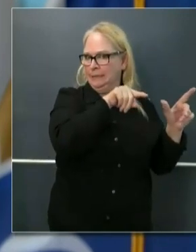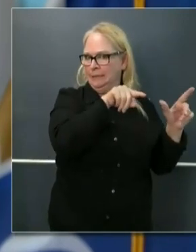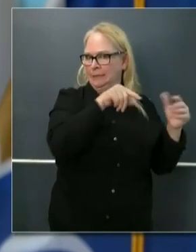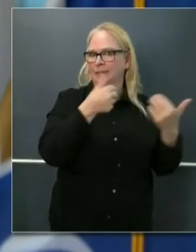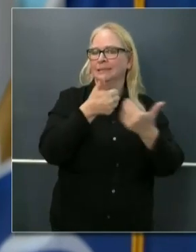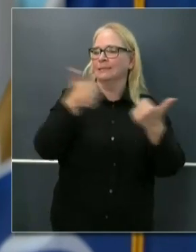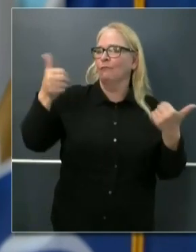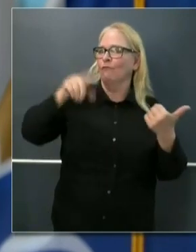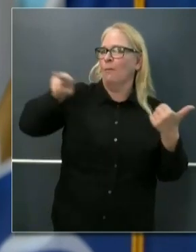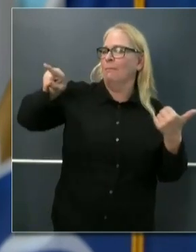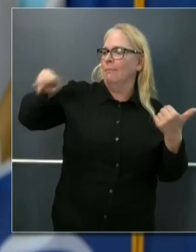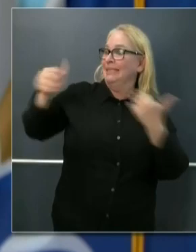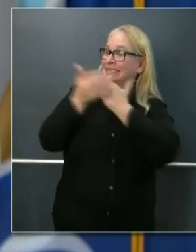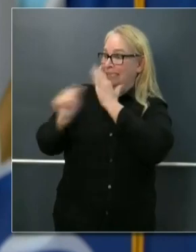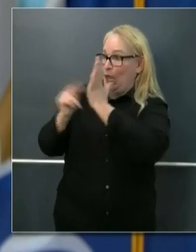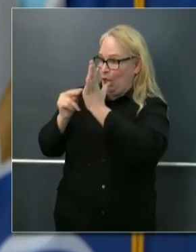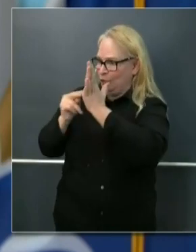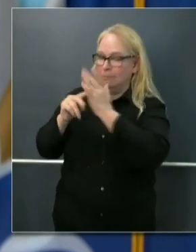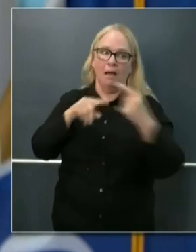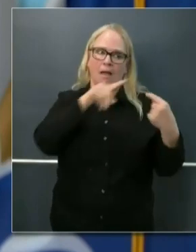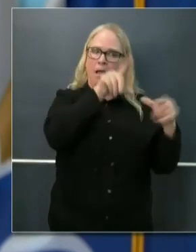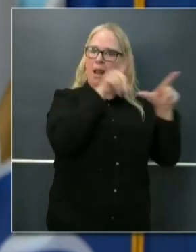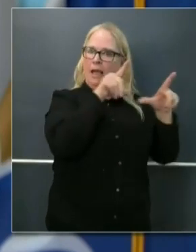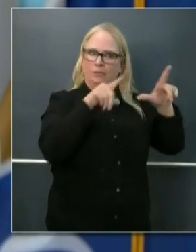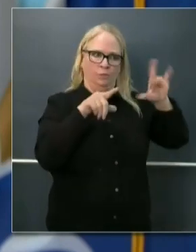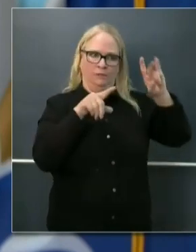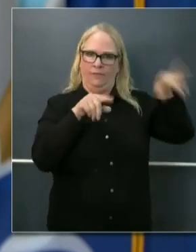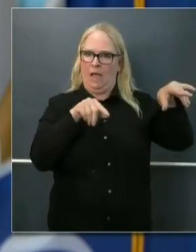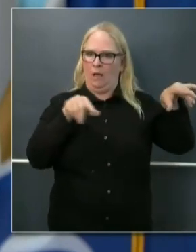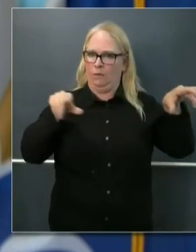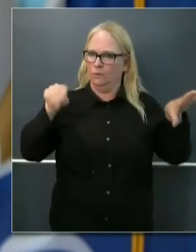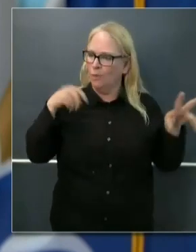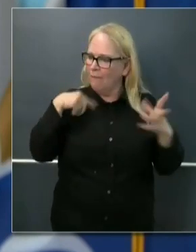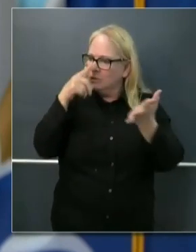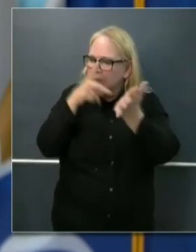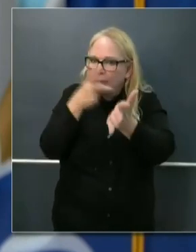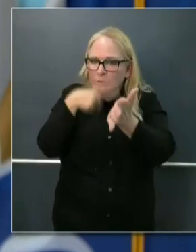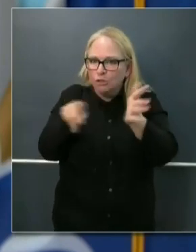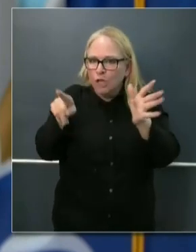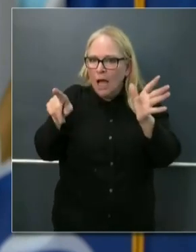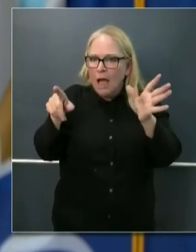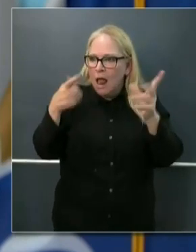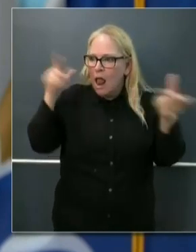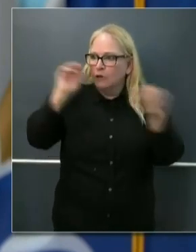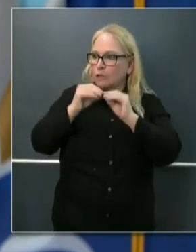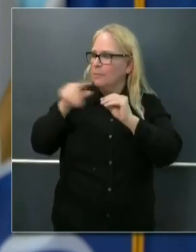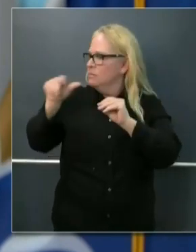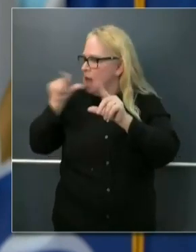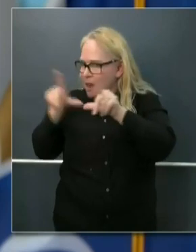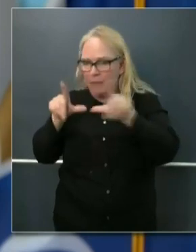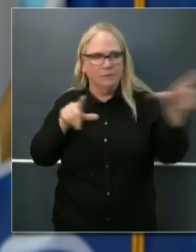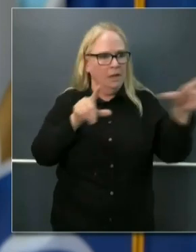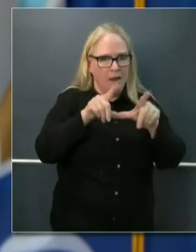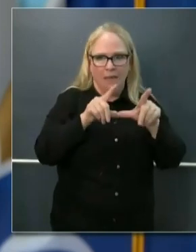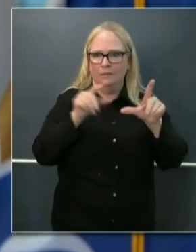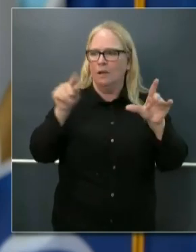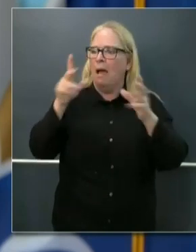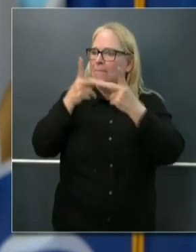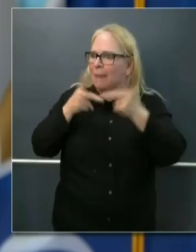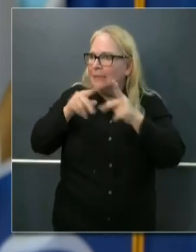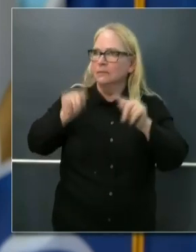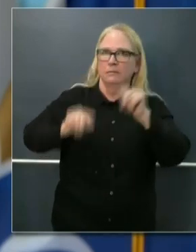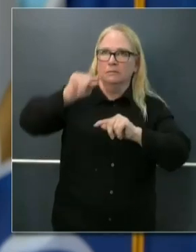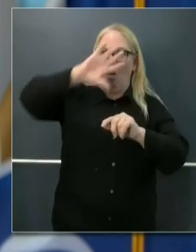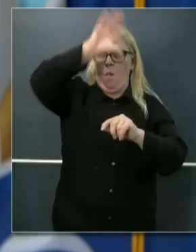that we also have to organize around. It's a remarkably large system, imagine the largest anywhere in